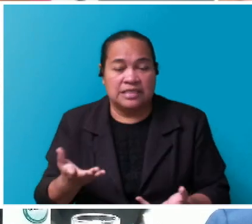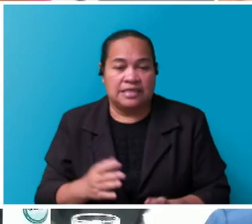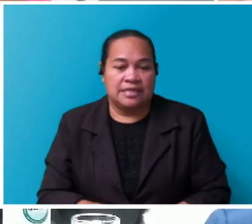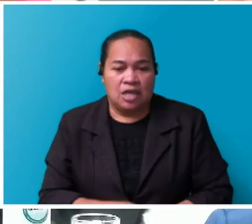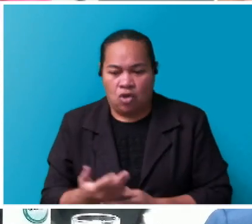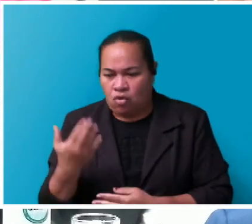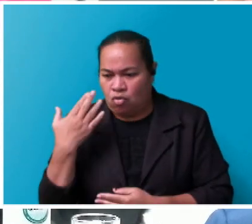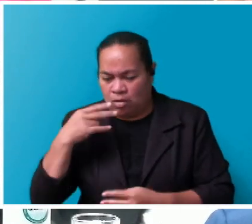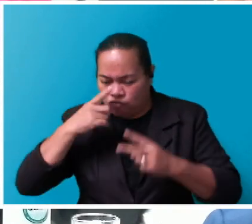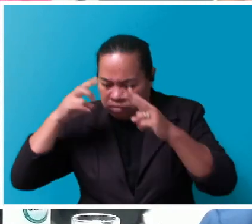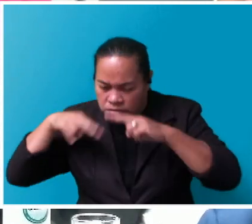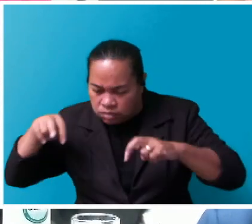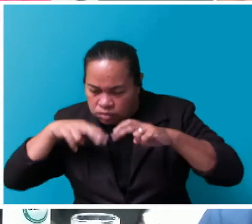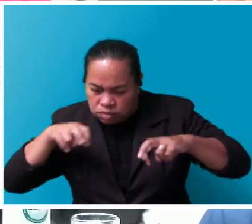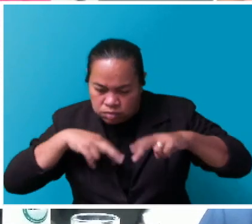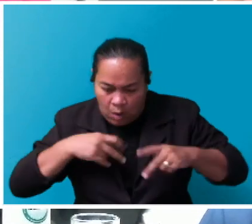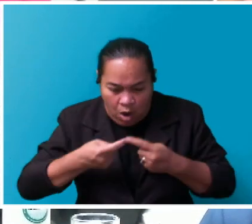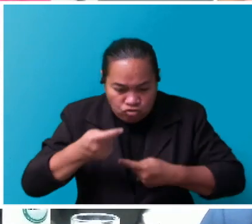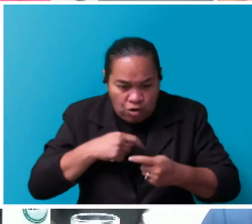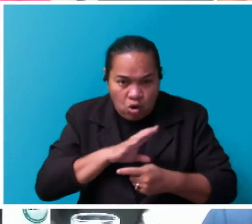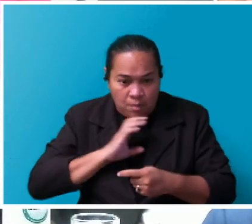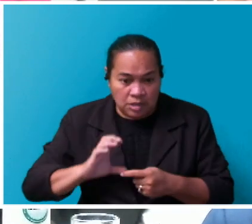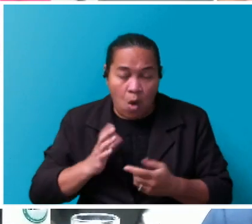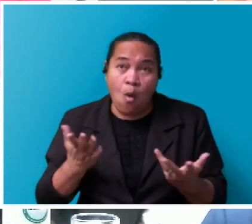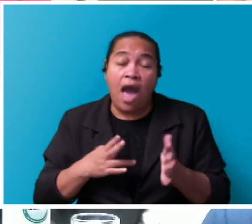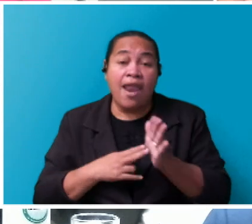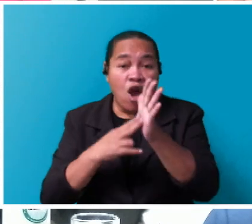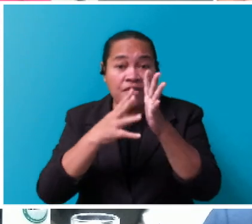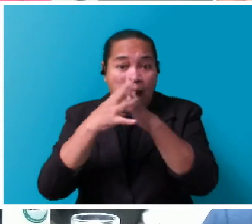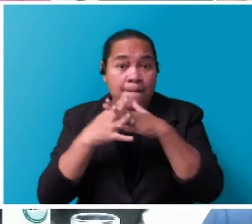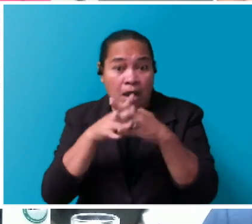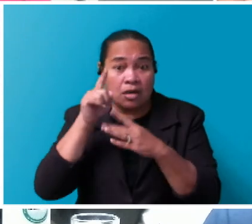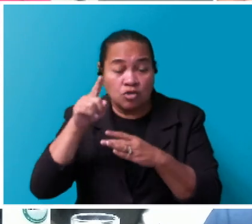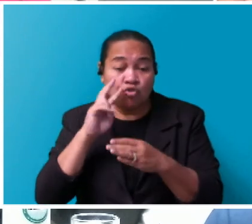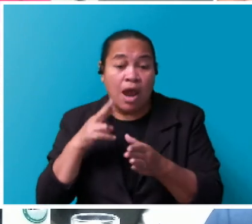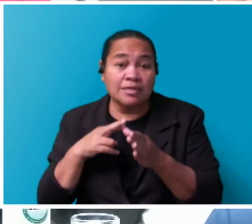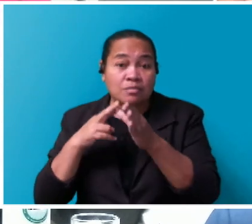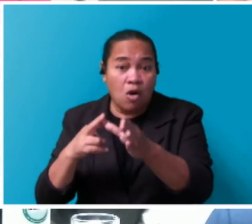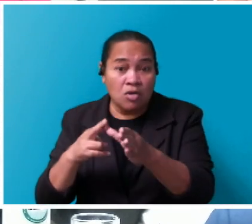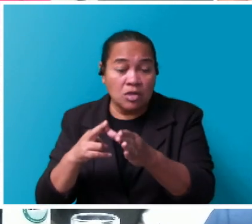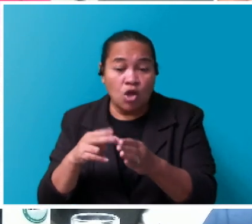recent survey conducted by our Trade Commission in North America in response to the proposed